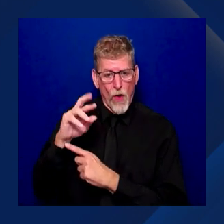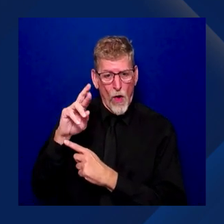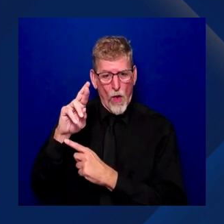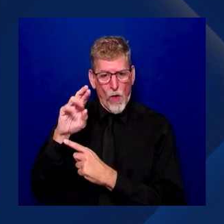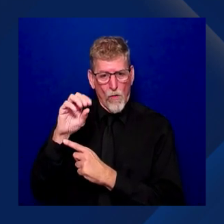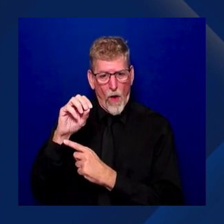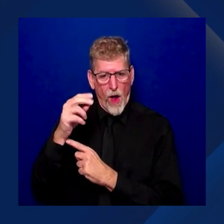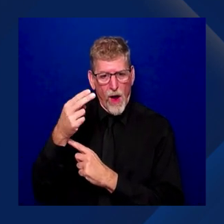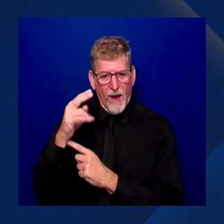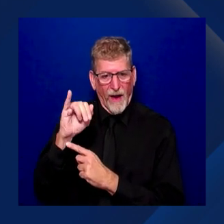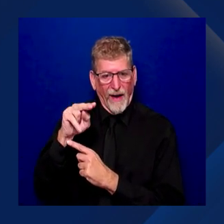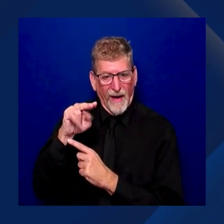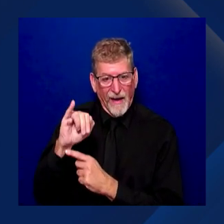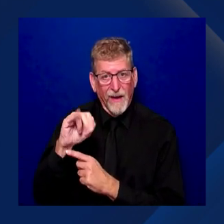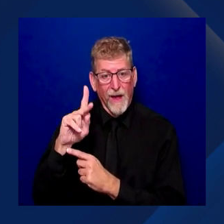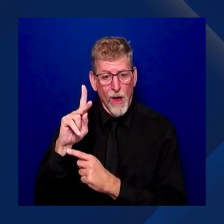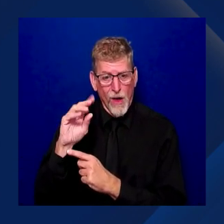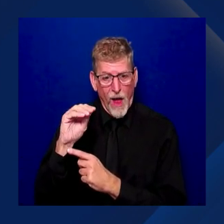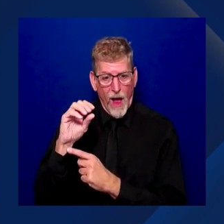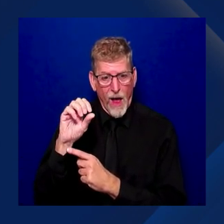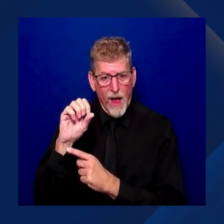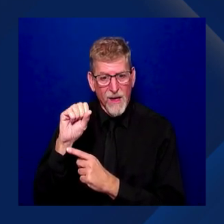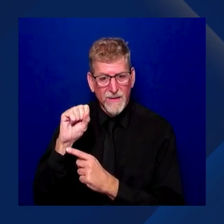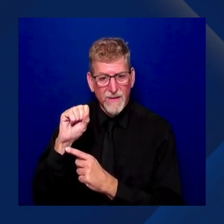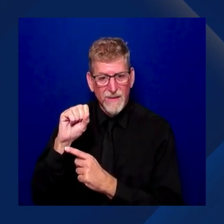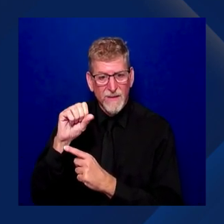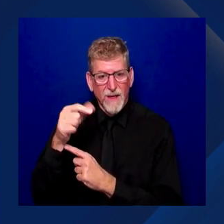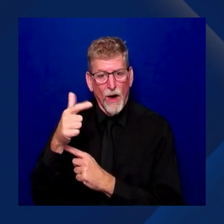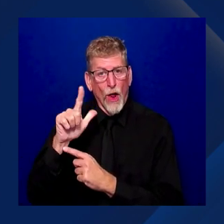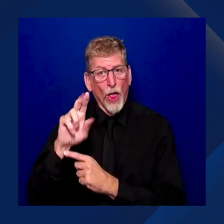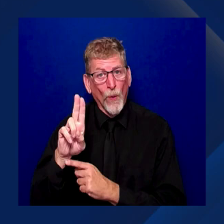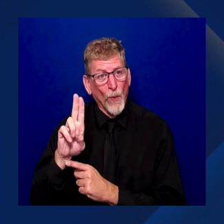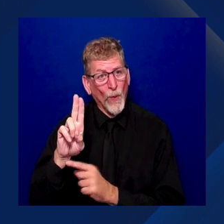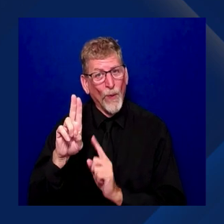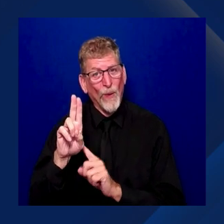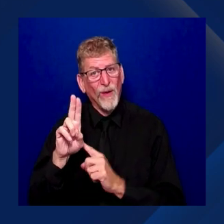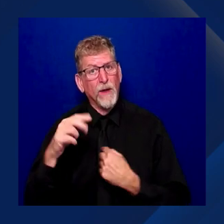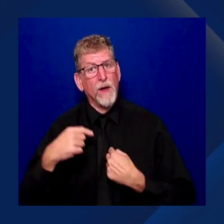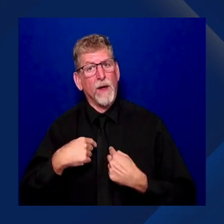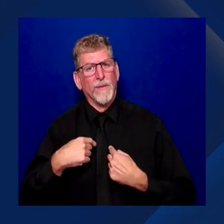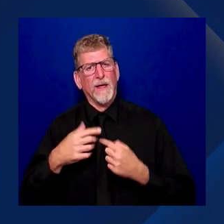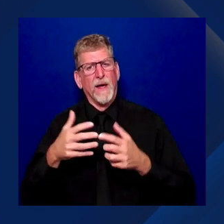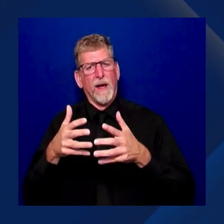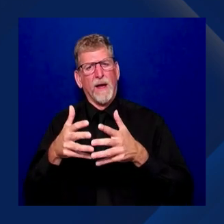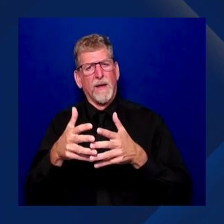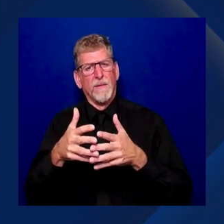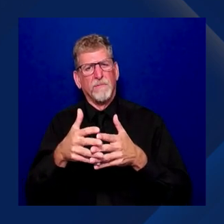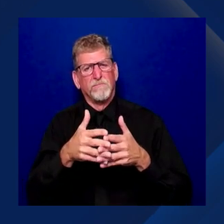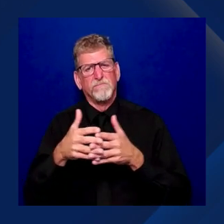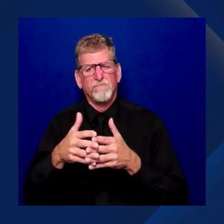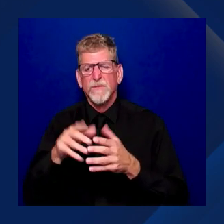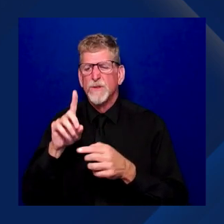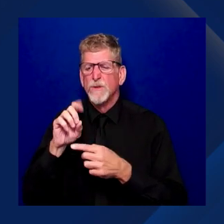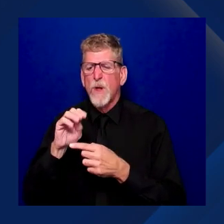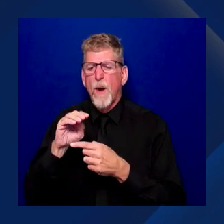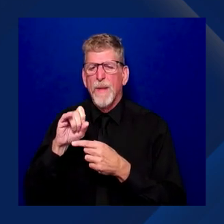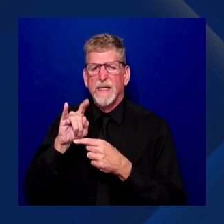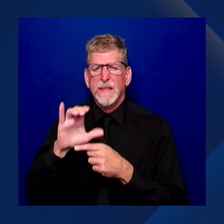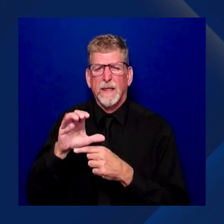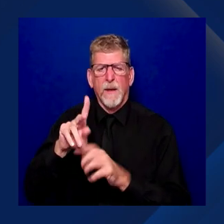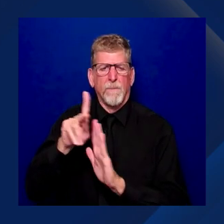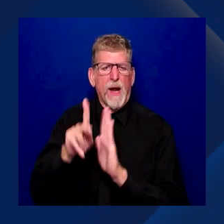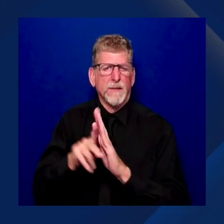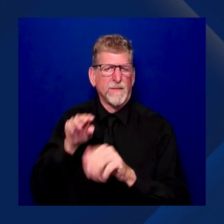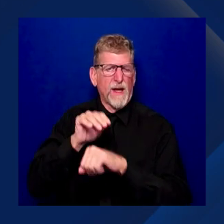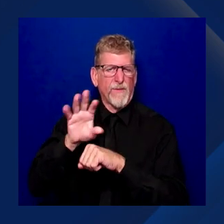Vice President Kamala Harris. It is my pleasure to introduce our next event in the first ever White House Maternal